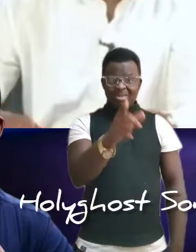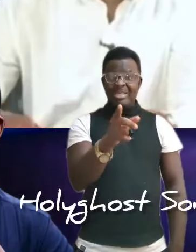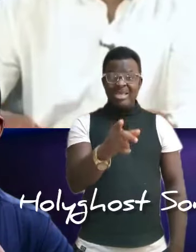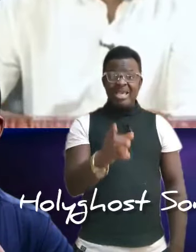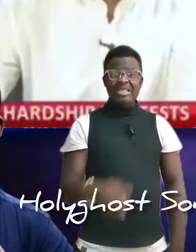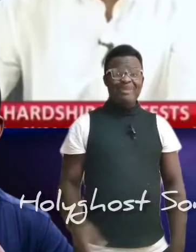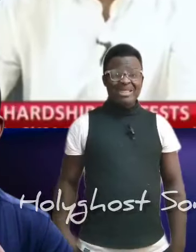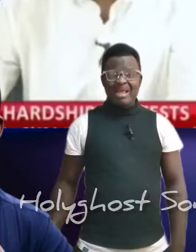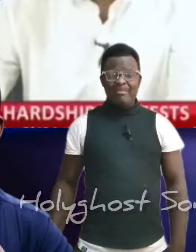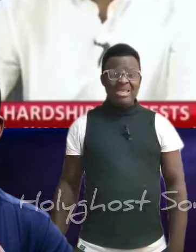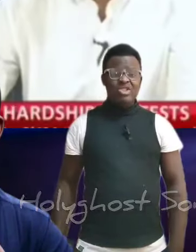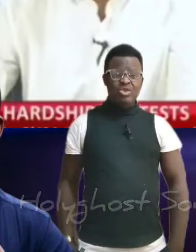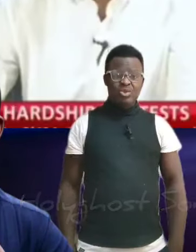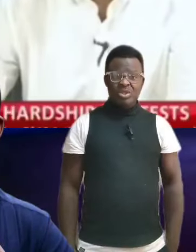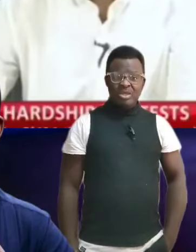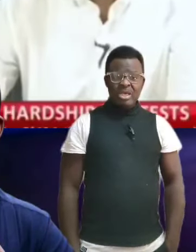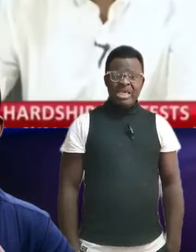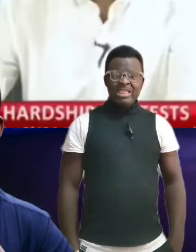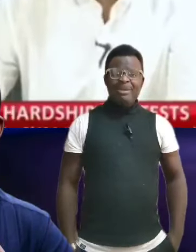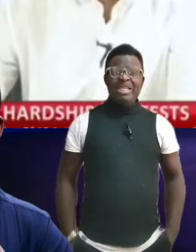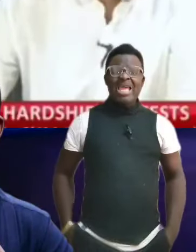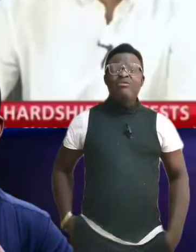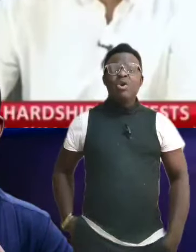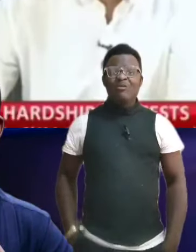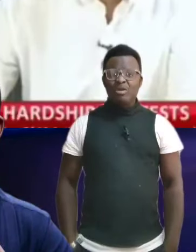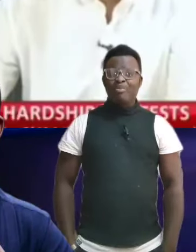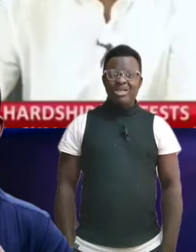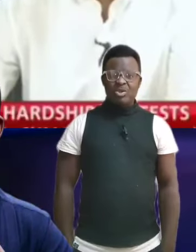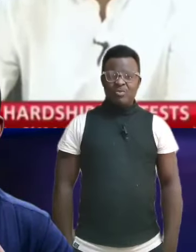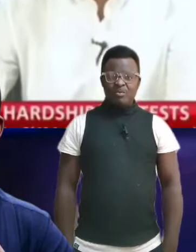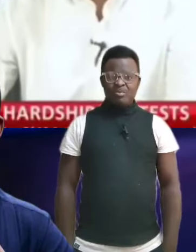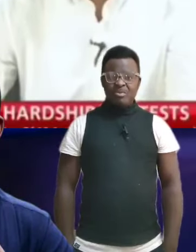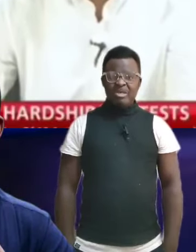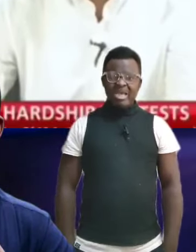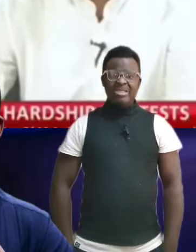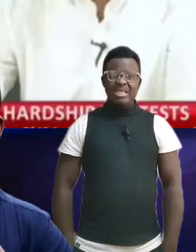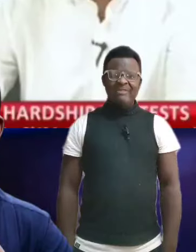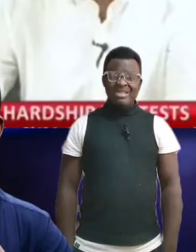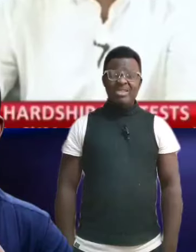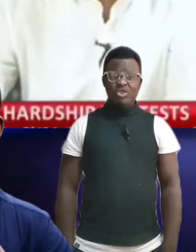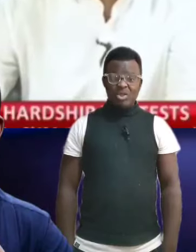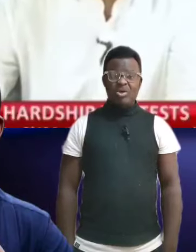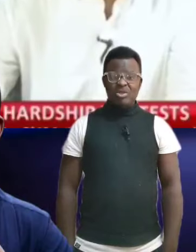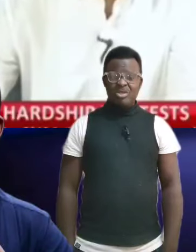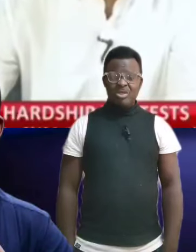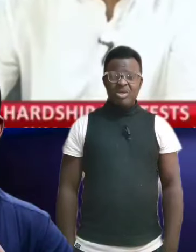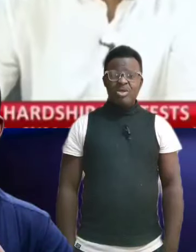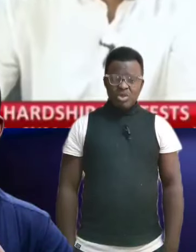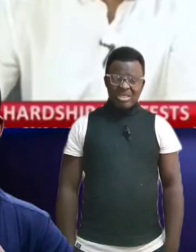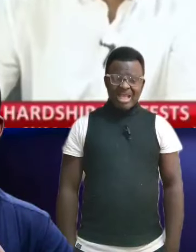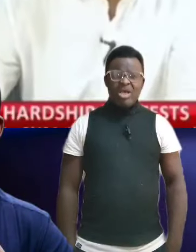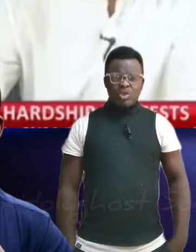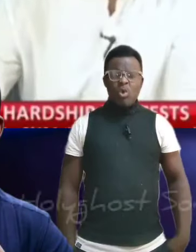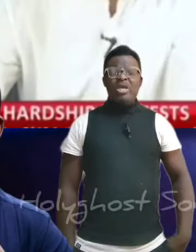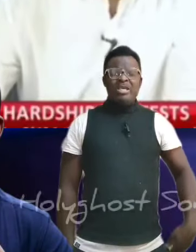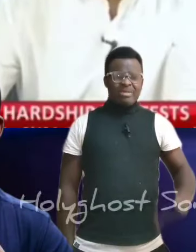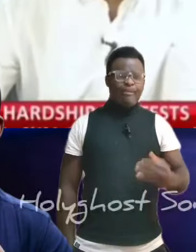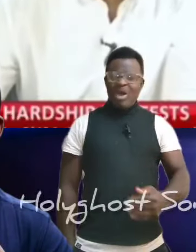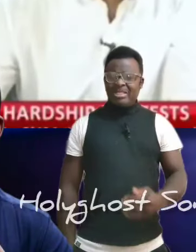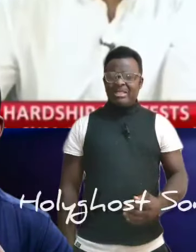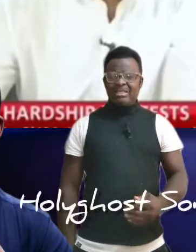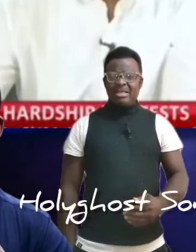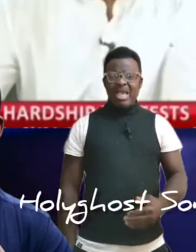on the flight, they made sure everybody boarded the flight. Then they announced on the flight that the guy is a kidnapper on the